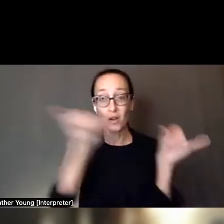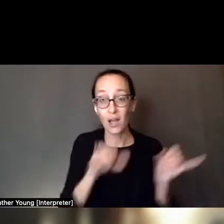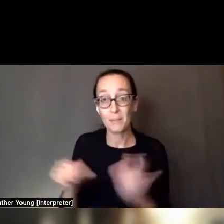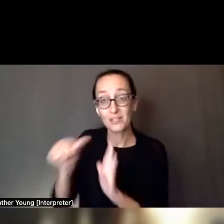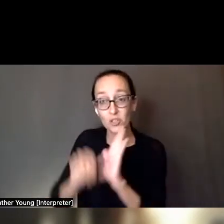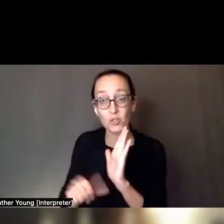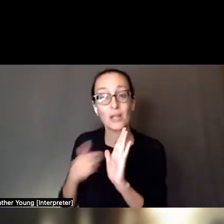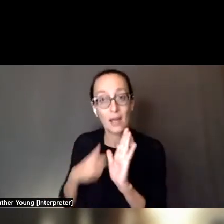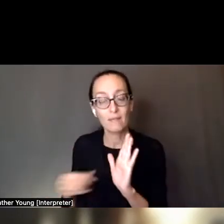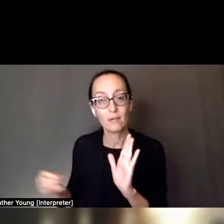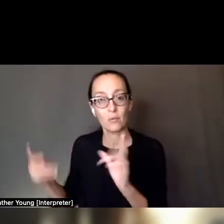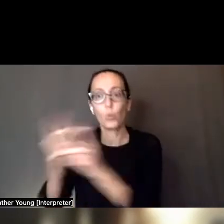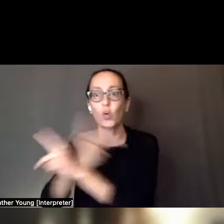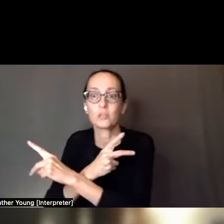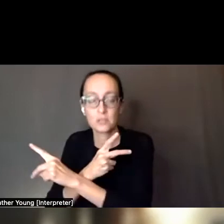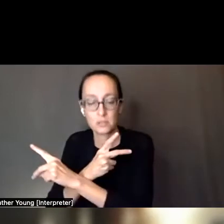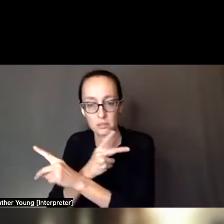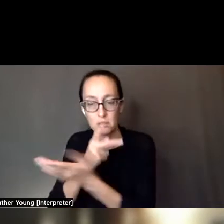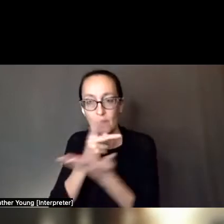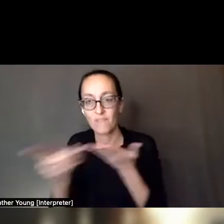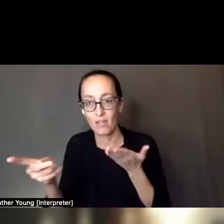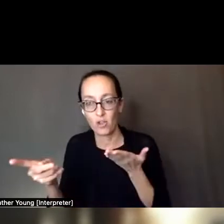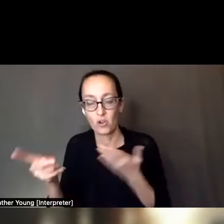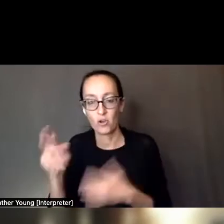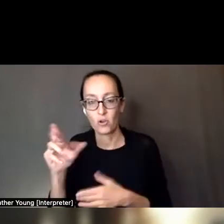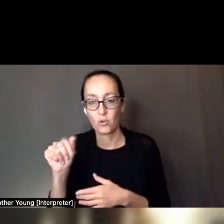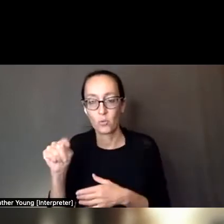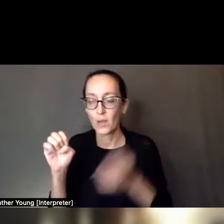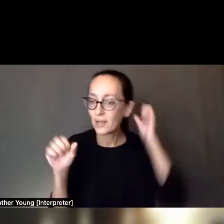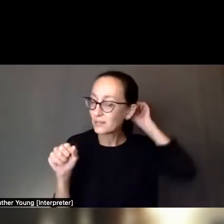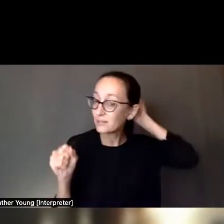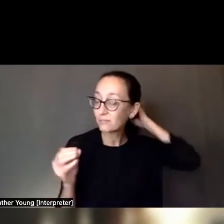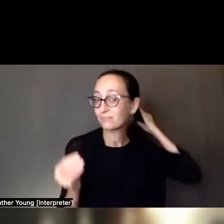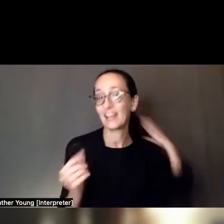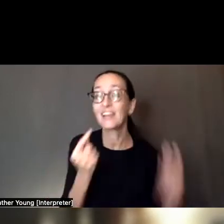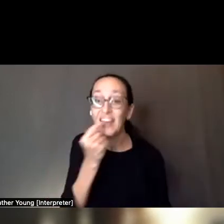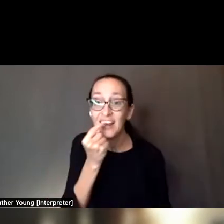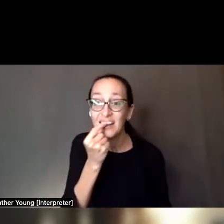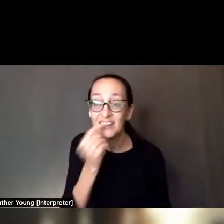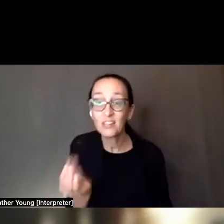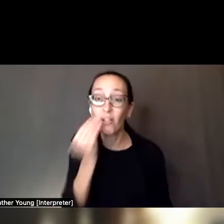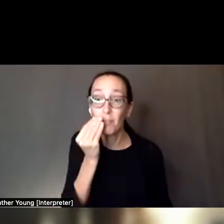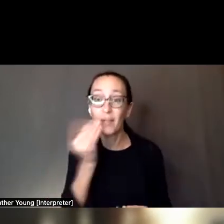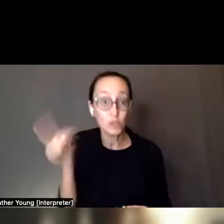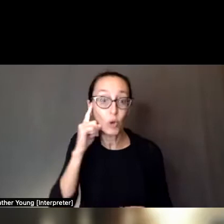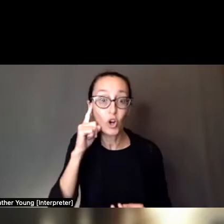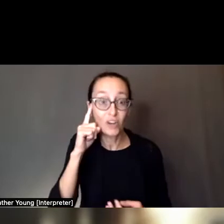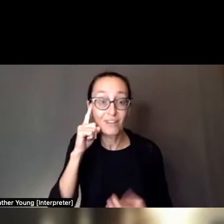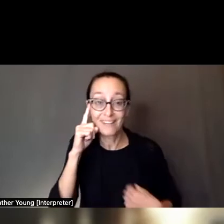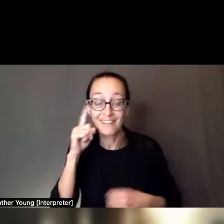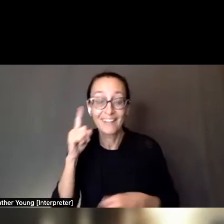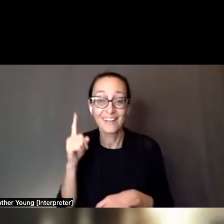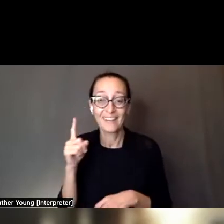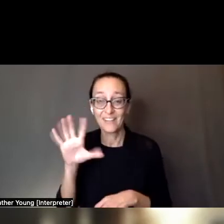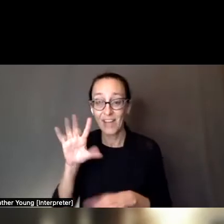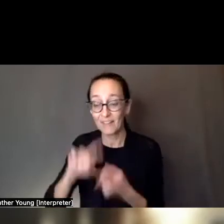higher failure rates. Dental implants, which you may have heard of, have failure rates in the 5 to 10% range. And